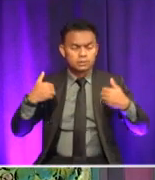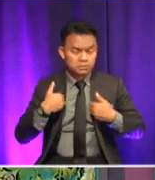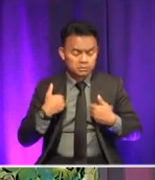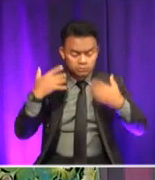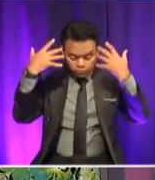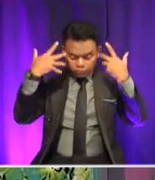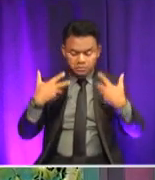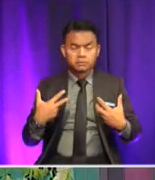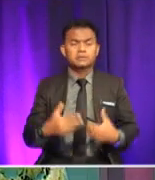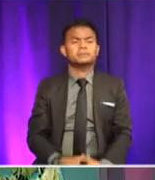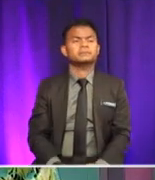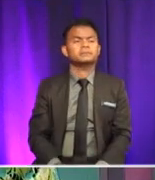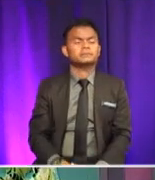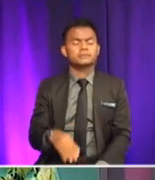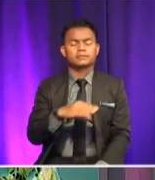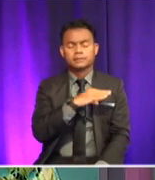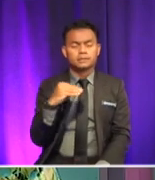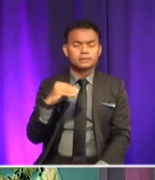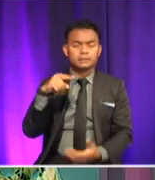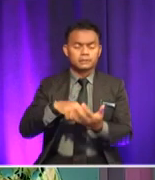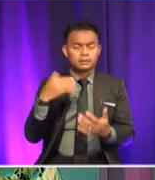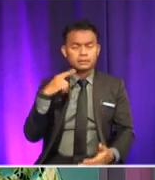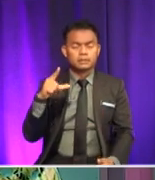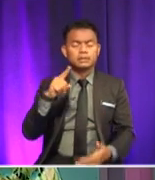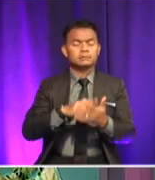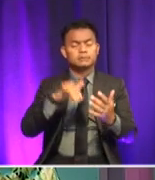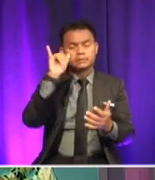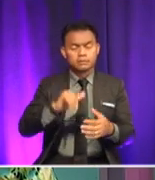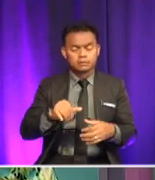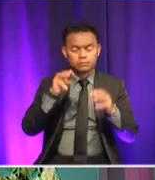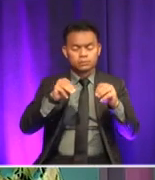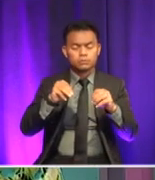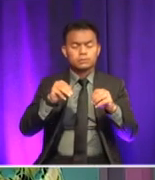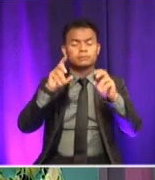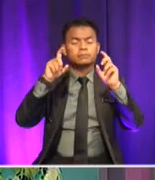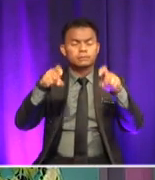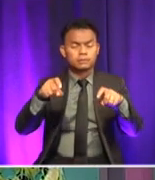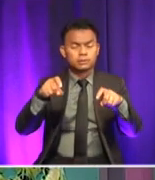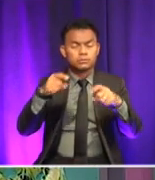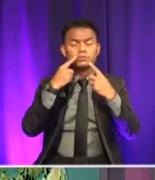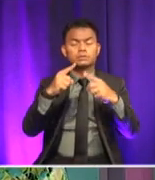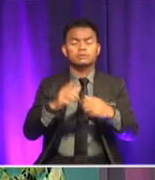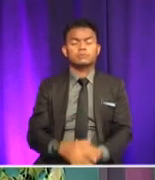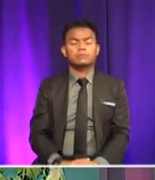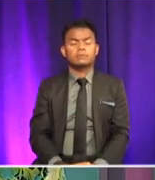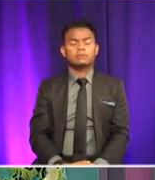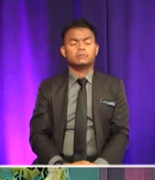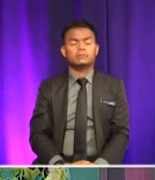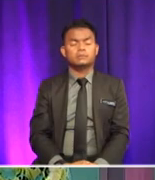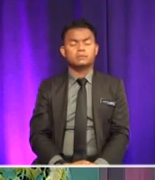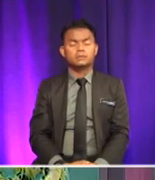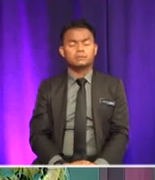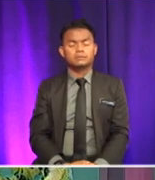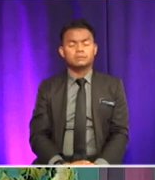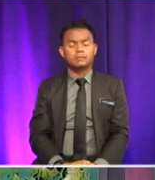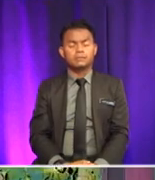here, this is what students should answer. Okay, so you've already have your evidence. This is what we want to see from the students themselves.